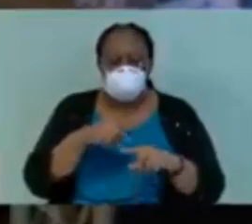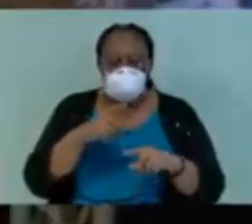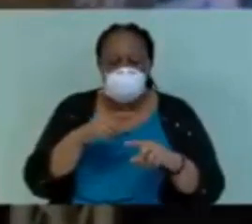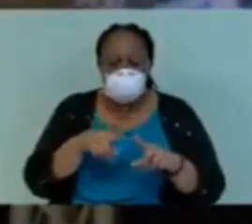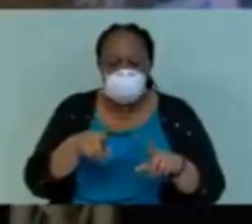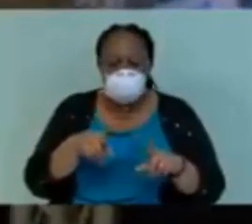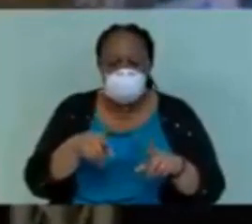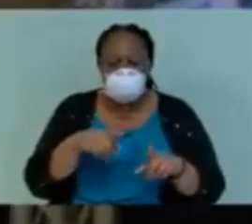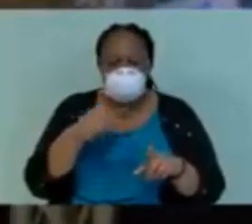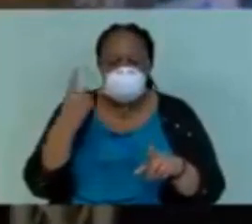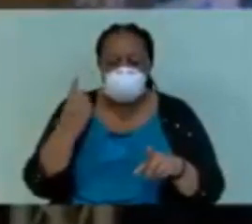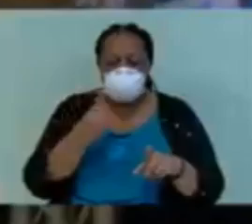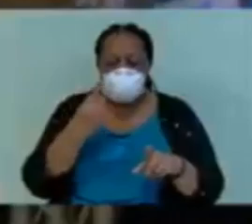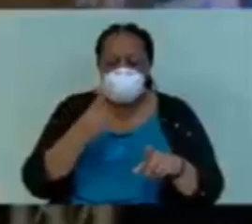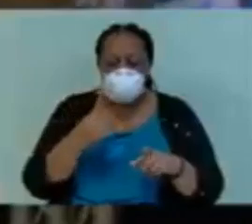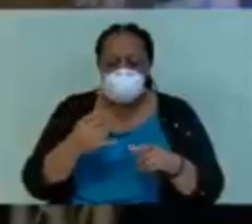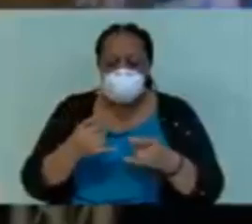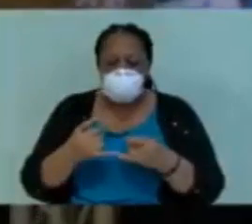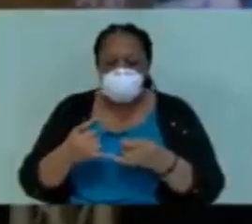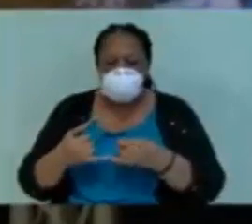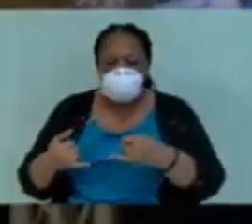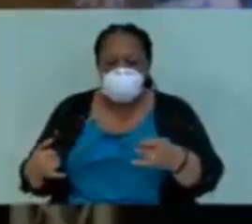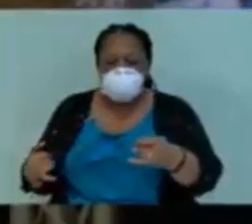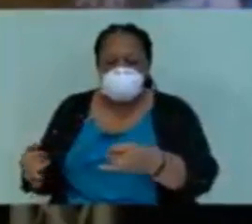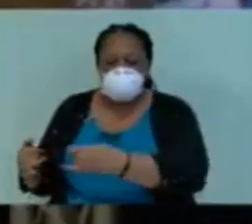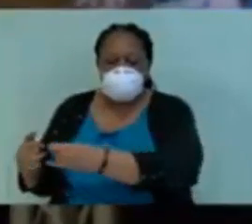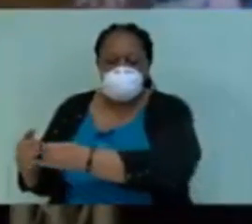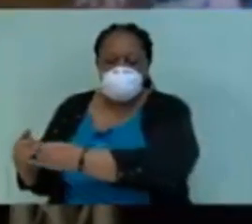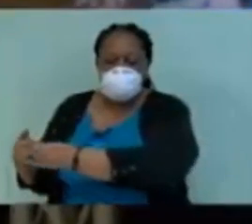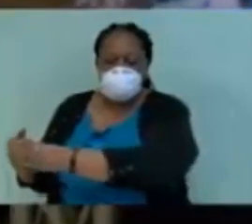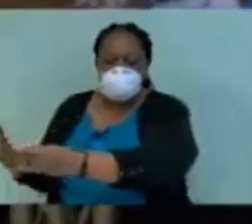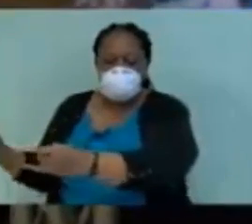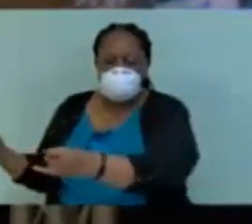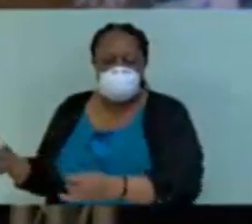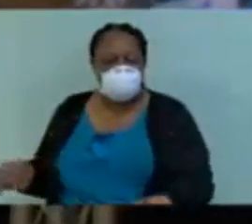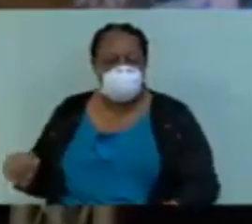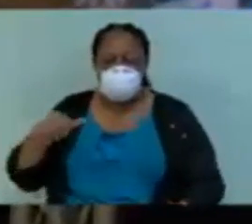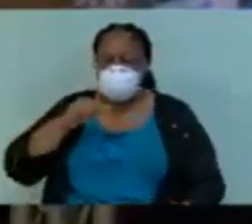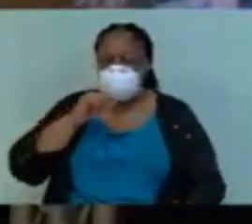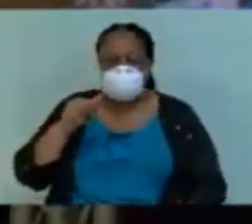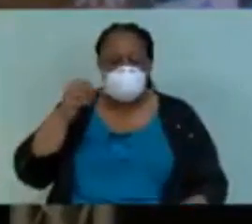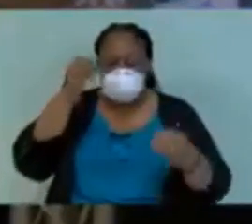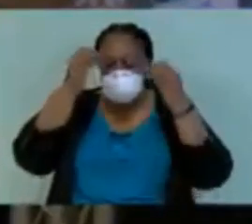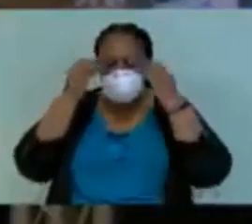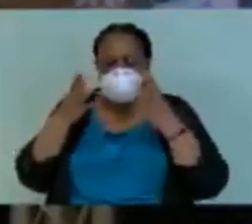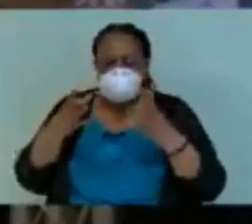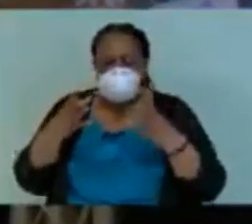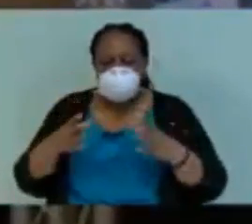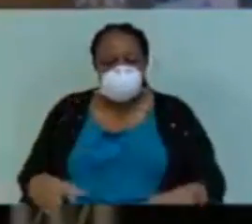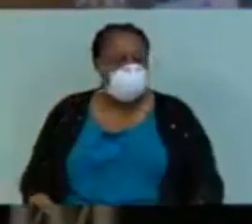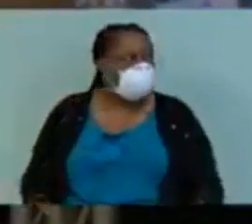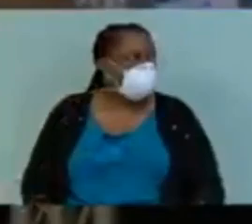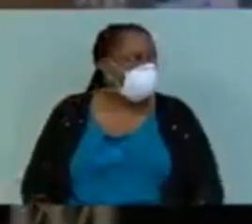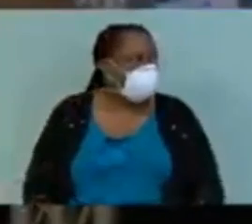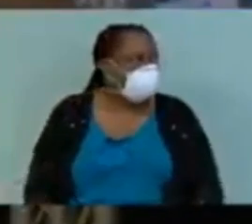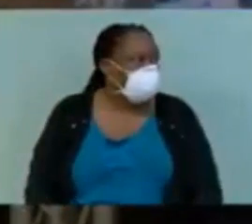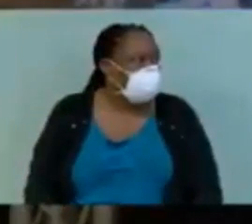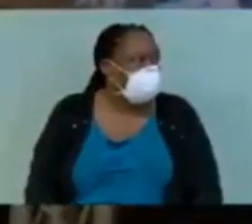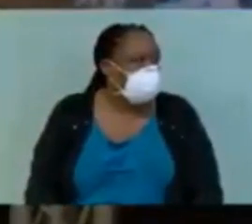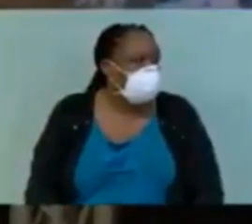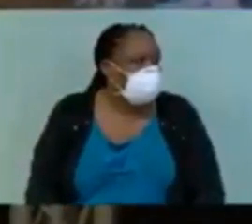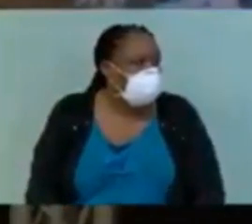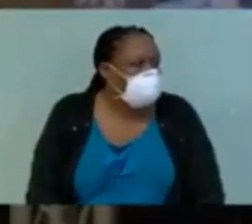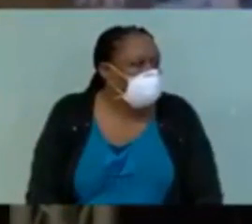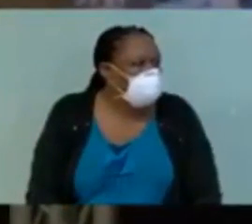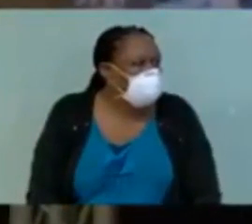those numbers, as I read here, are more acceptable than before. Again, I'm